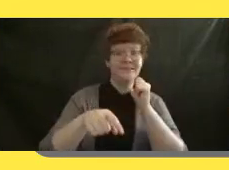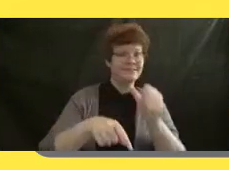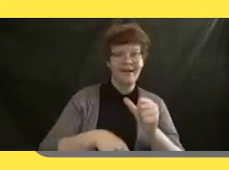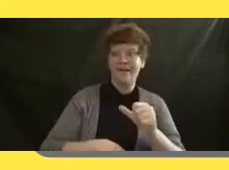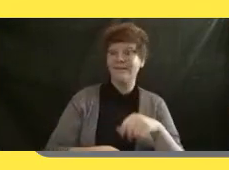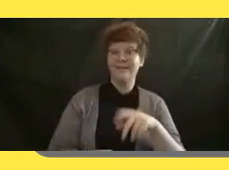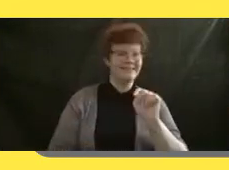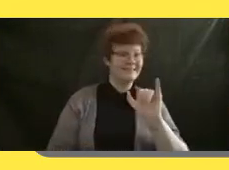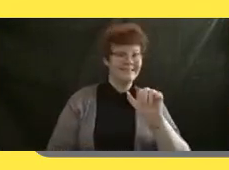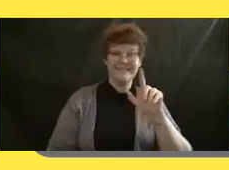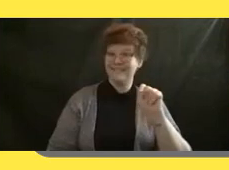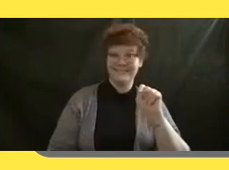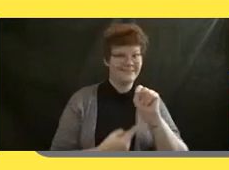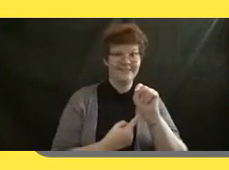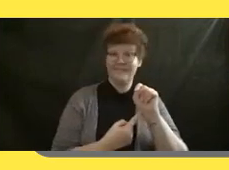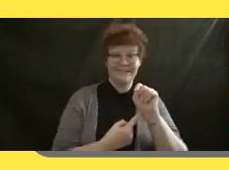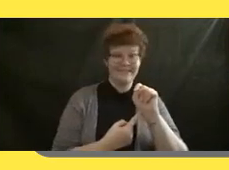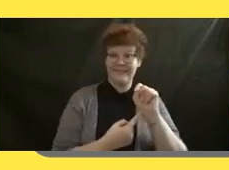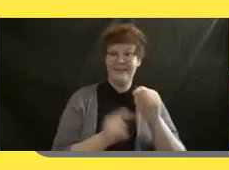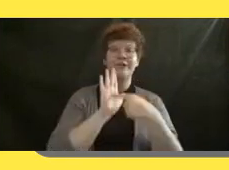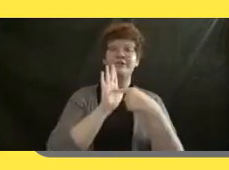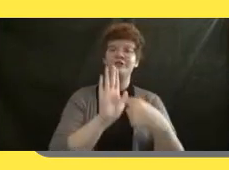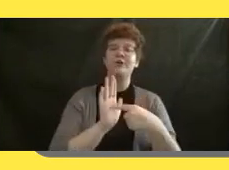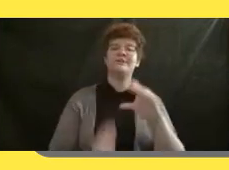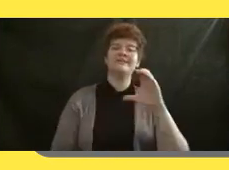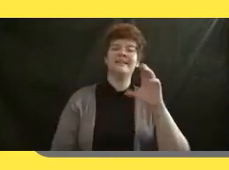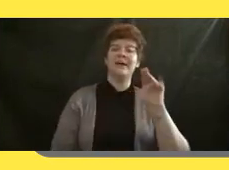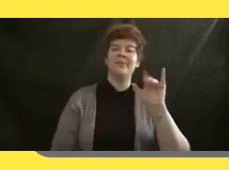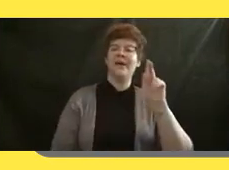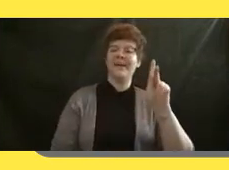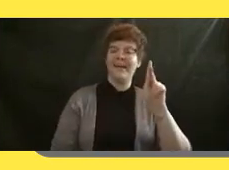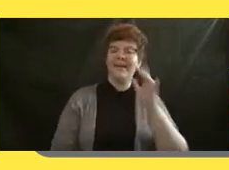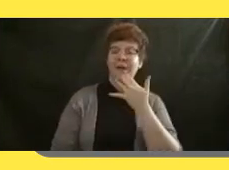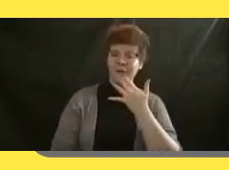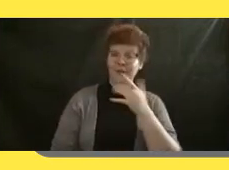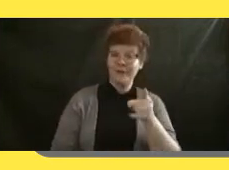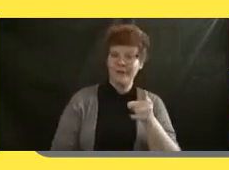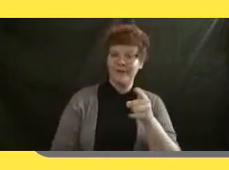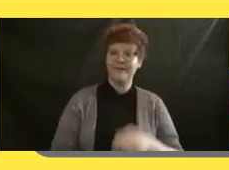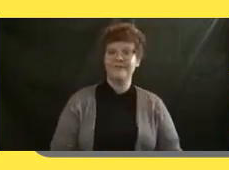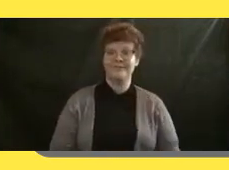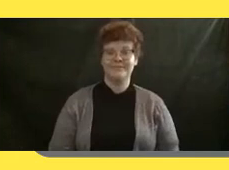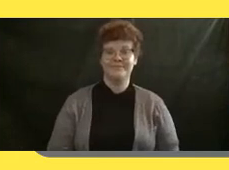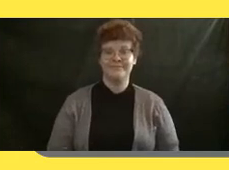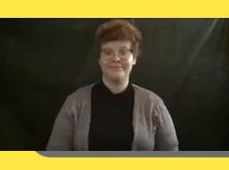me the CMYK color call outs, and likewise for this.